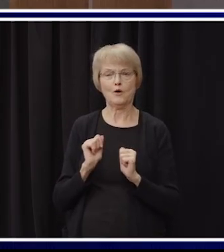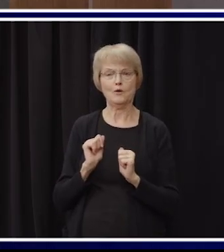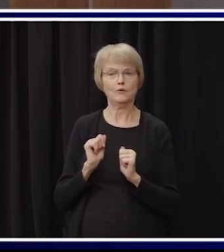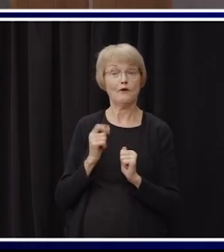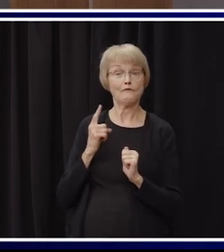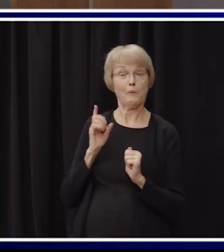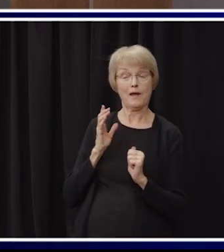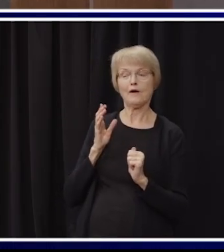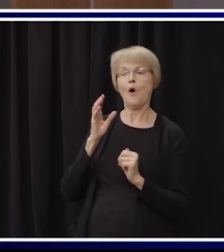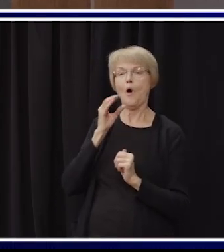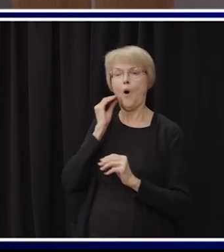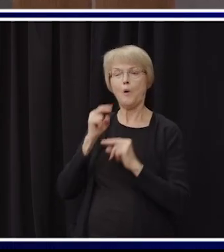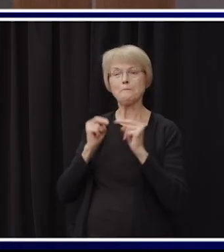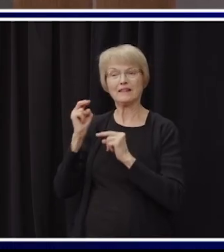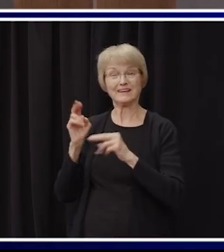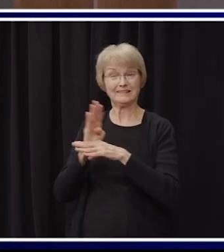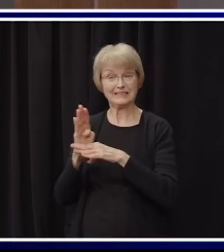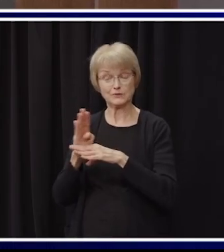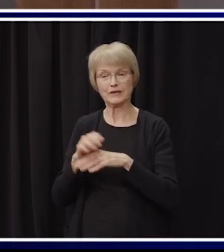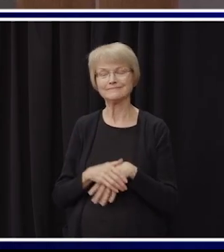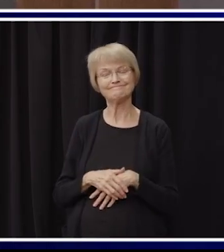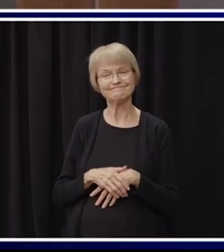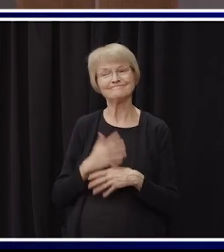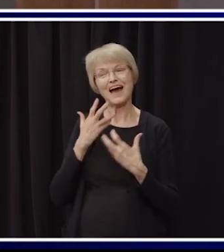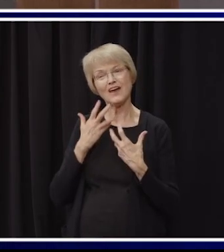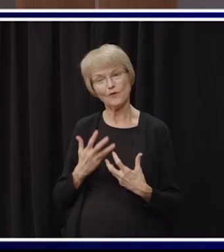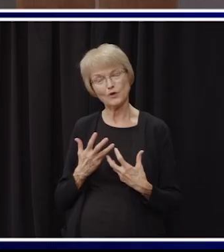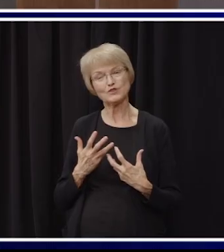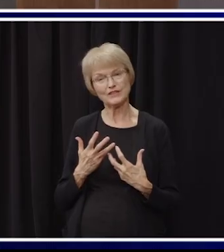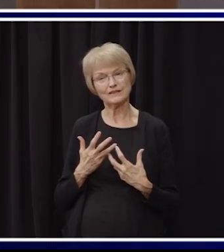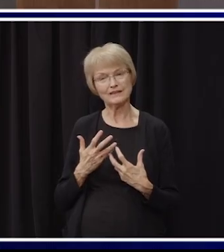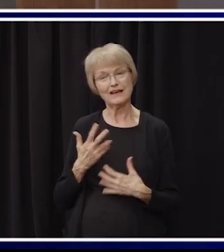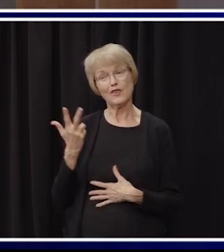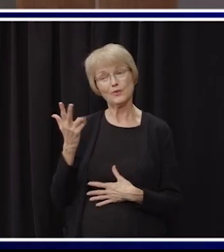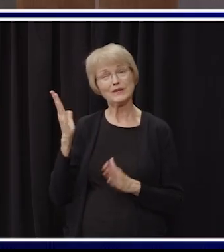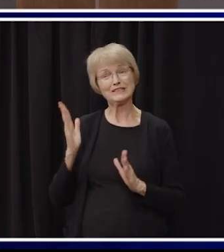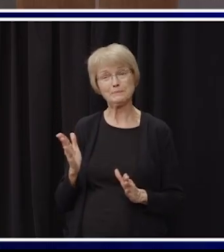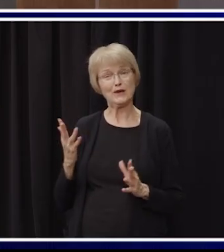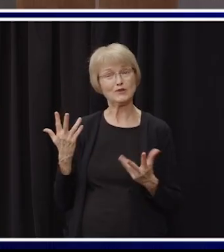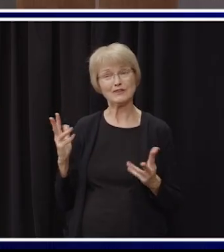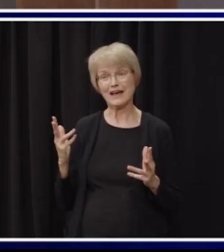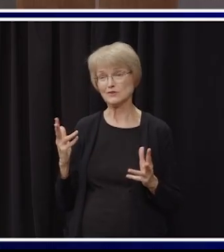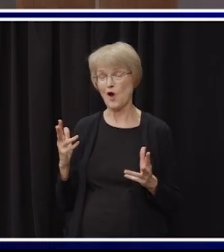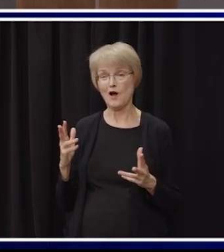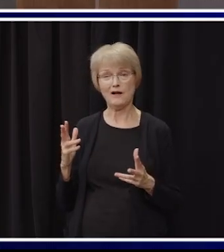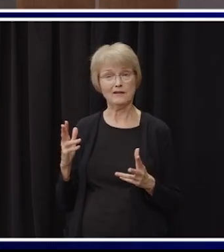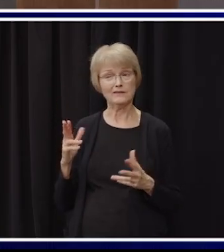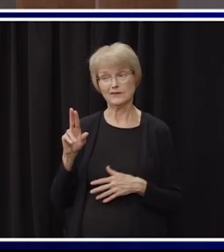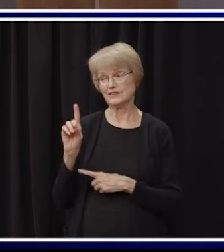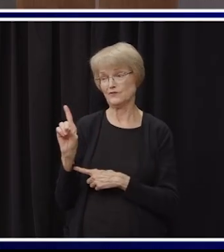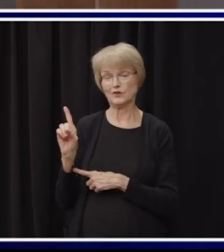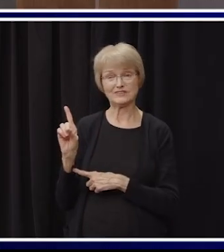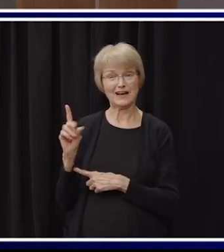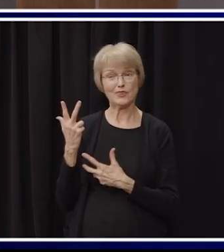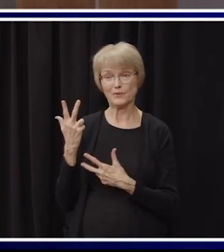building industry. Unfortunately, there's only 3 speakers on universal